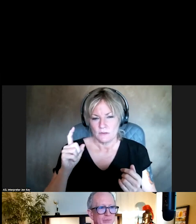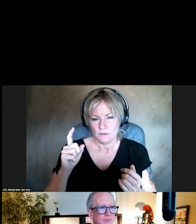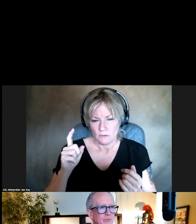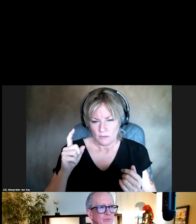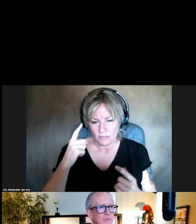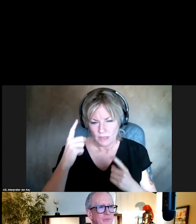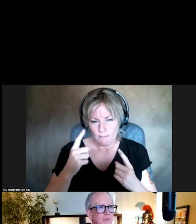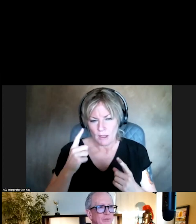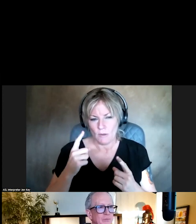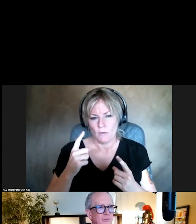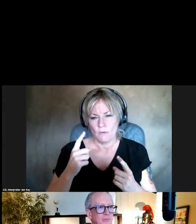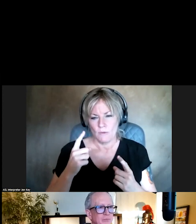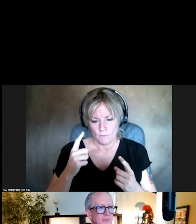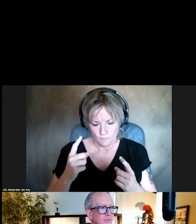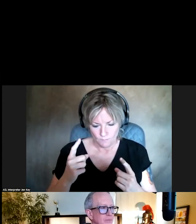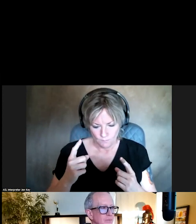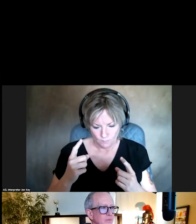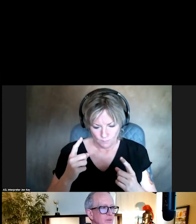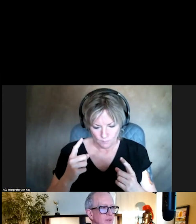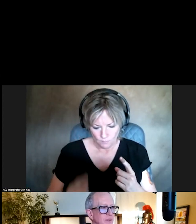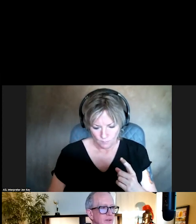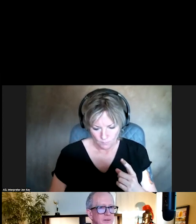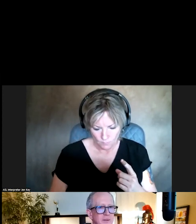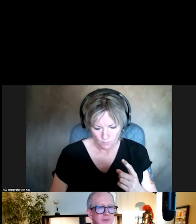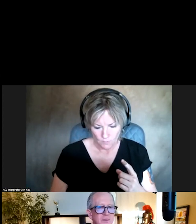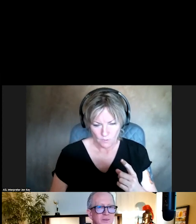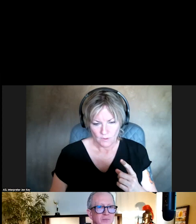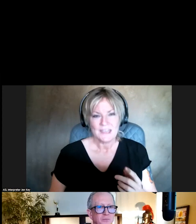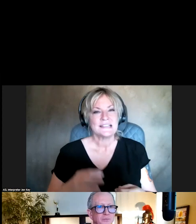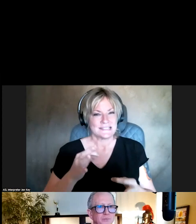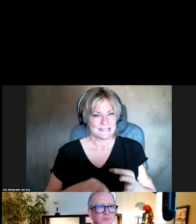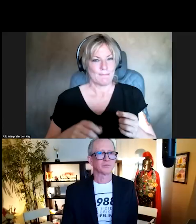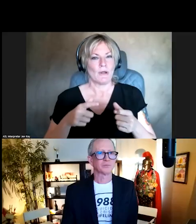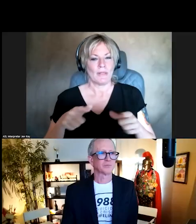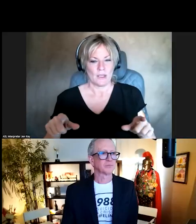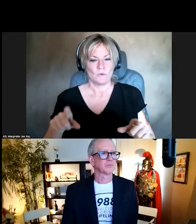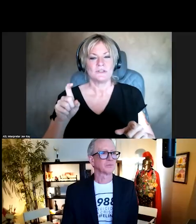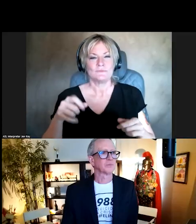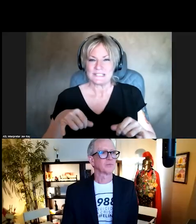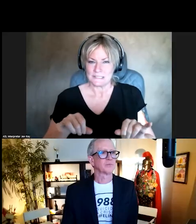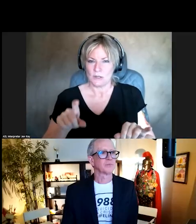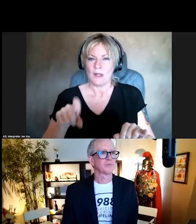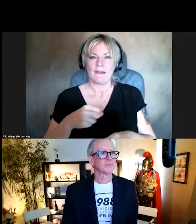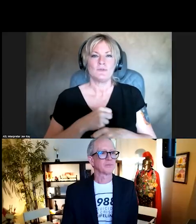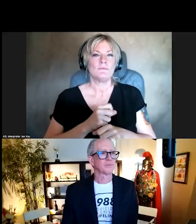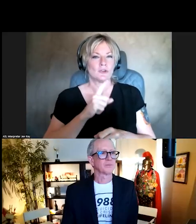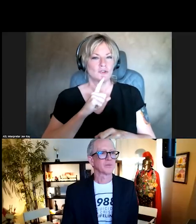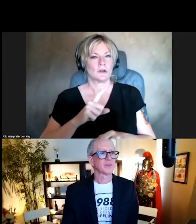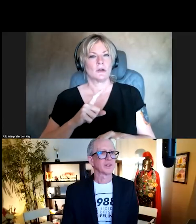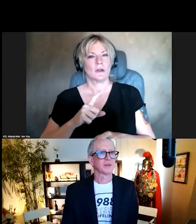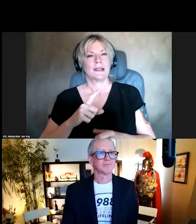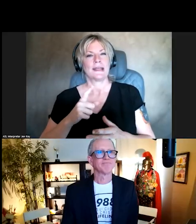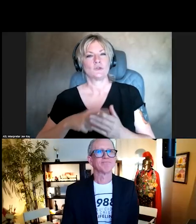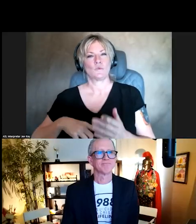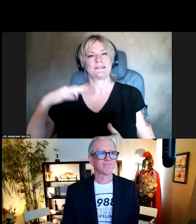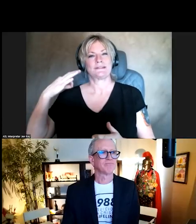think about even things like simple language is best, we need to be sure that we're talking about what's best for the end